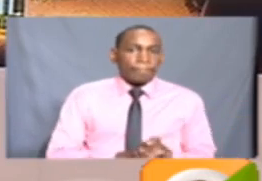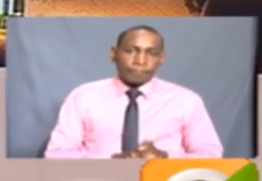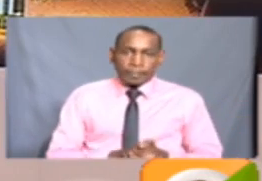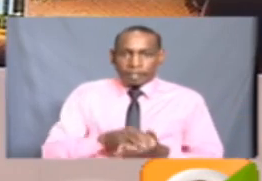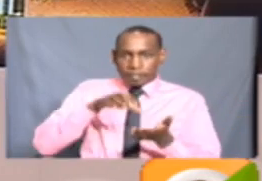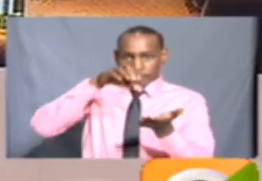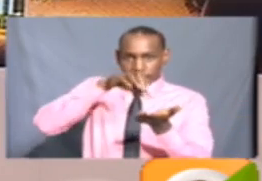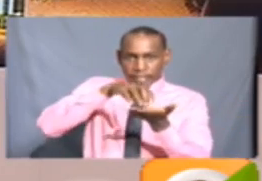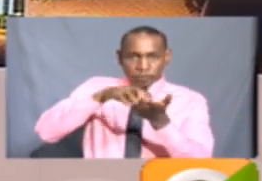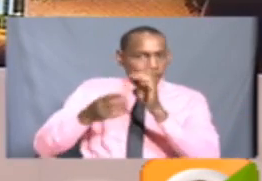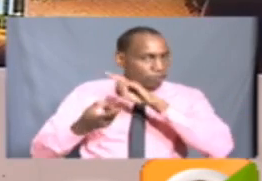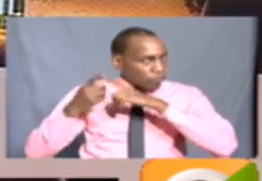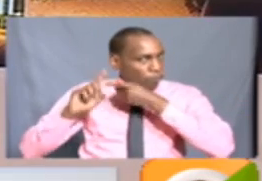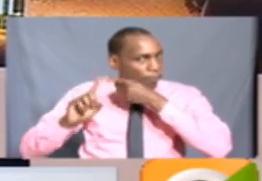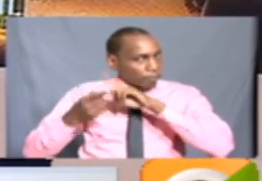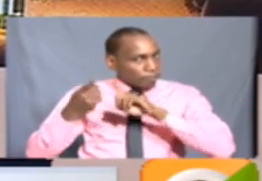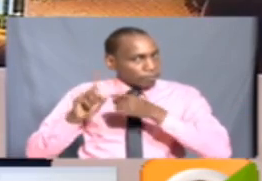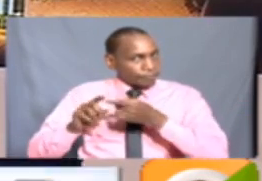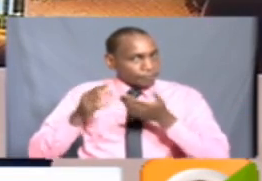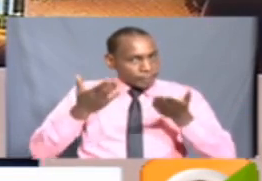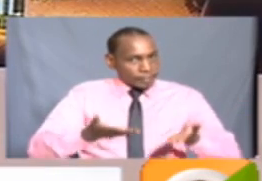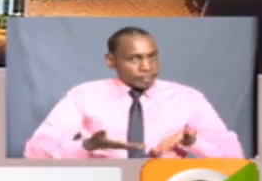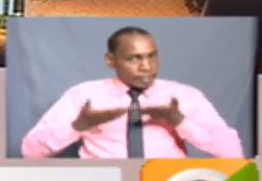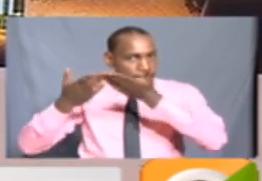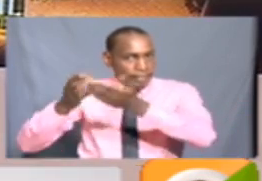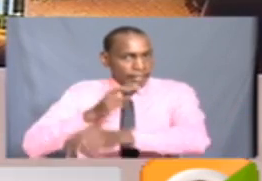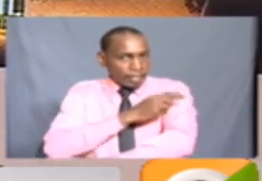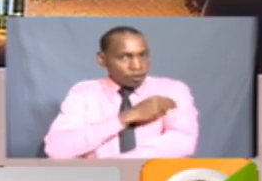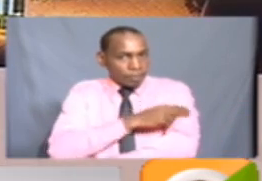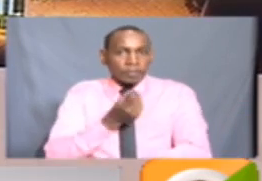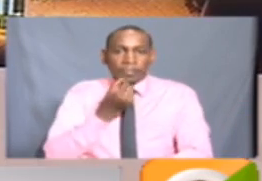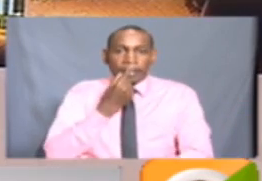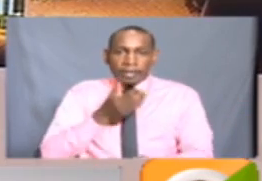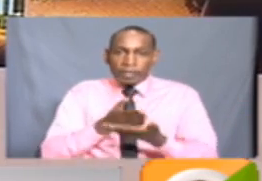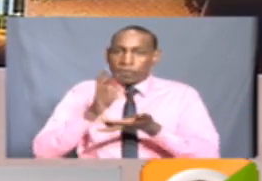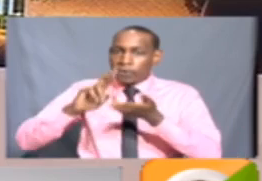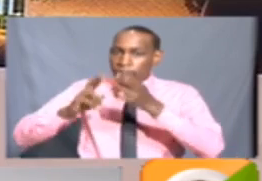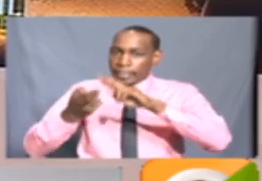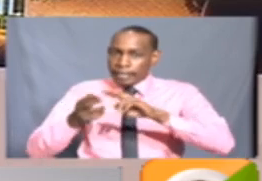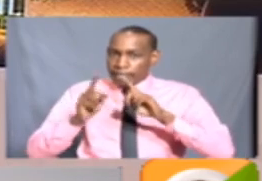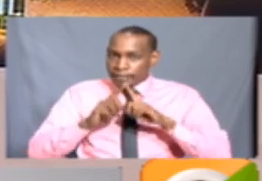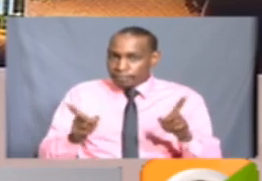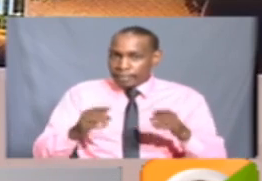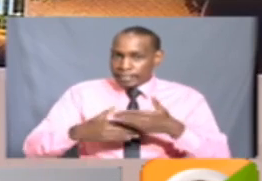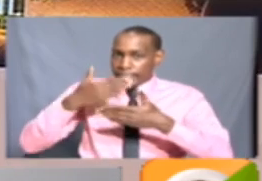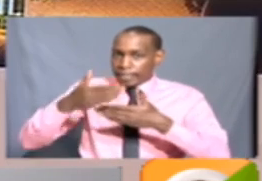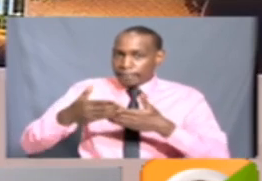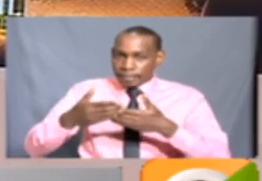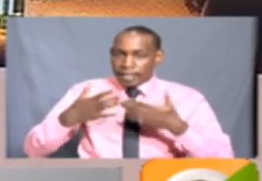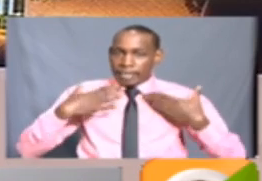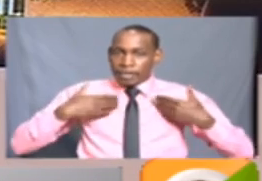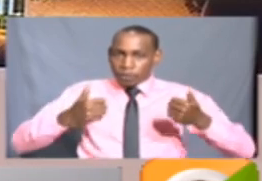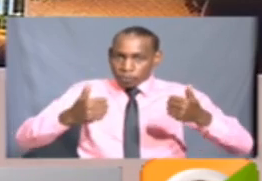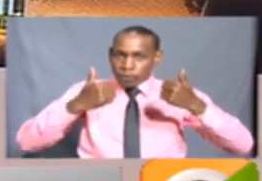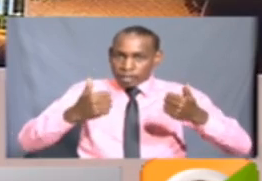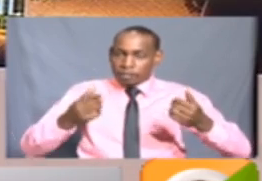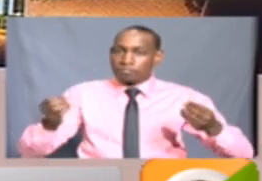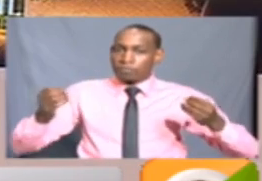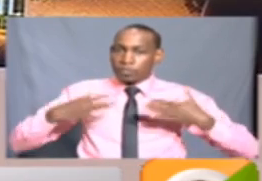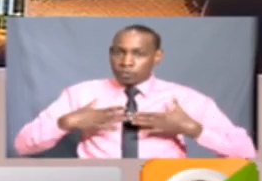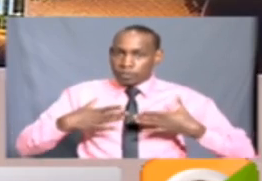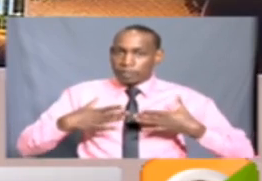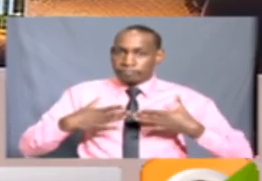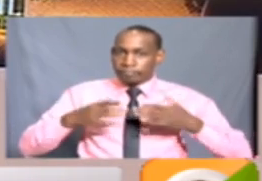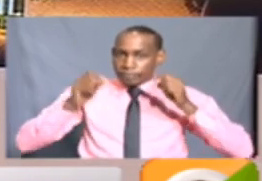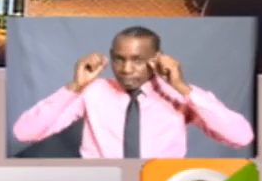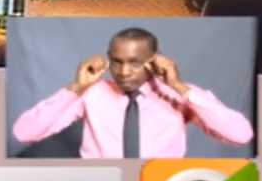Picture this. You're taken to a hospital for treatment by your relatives. But after you recover, you come to a shocking